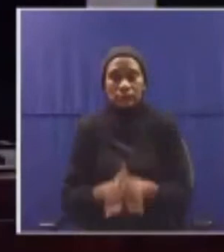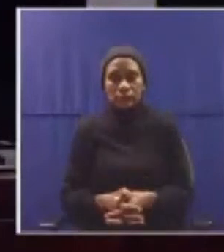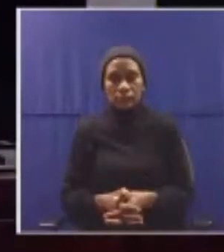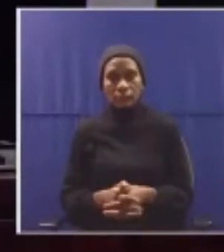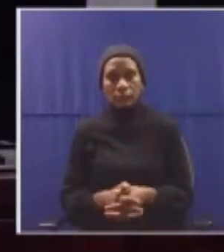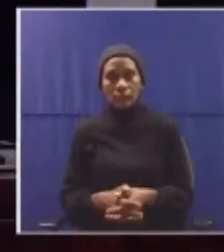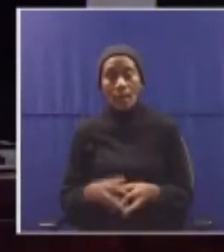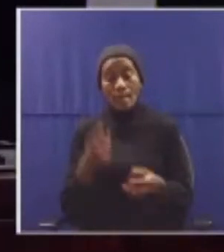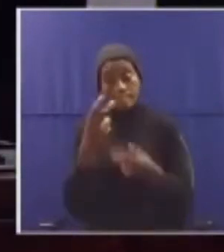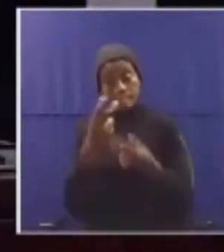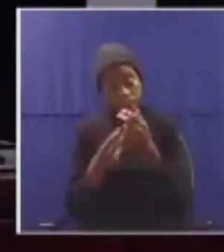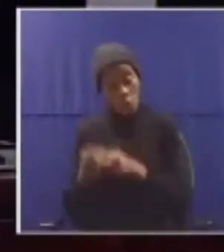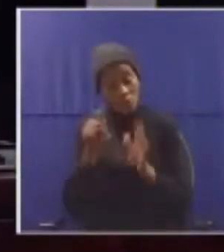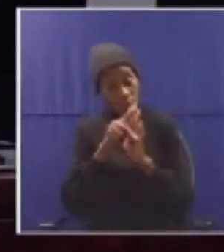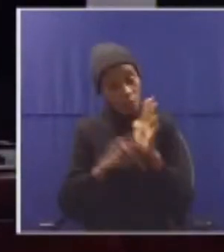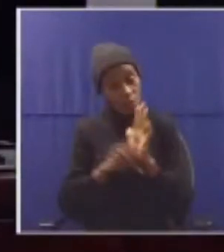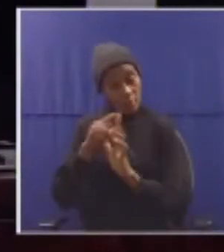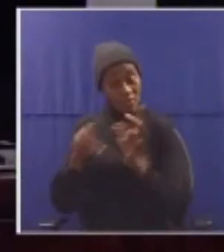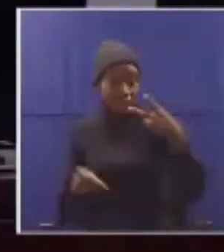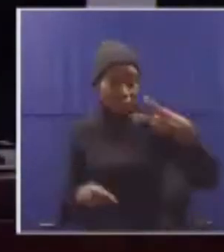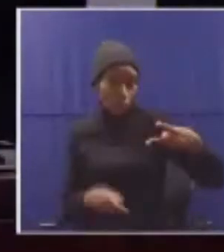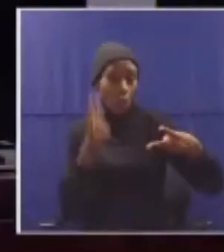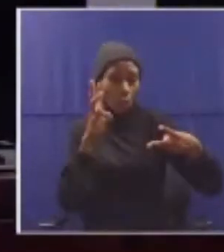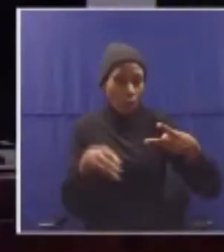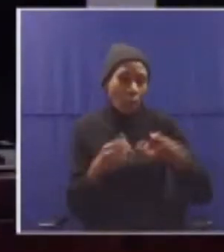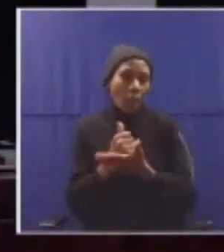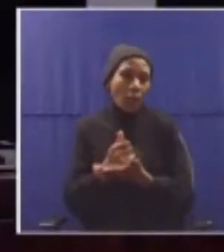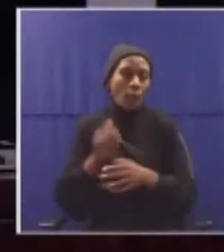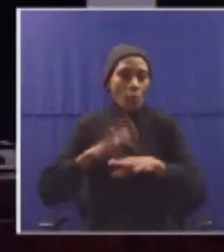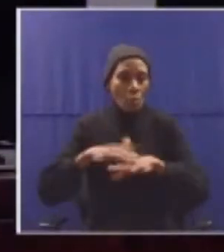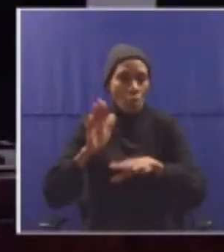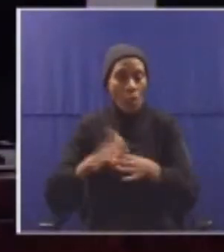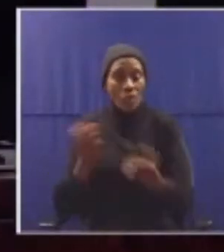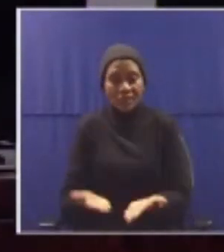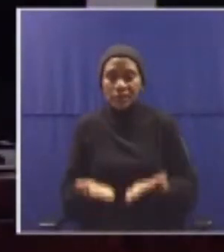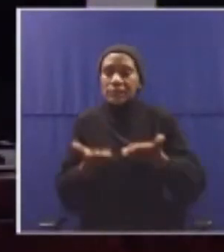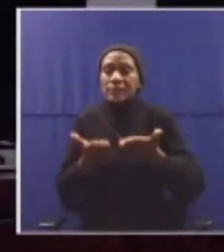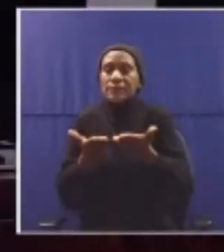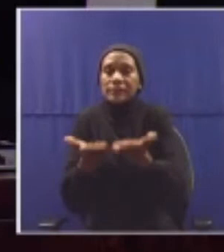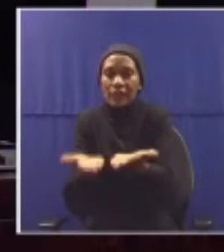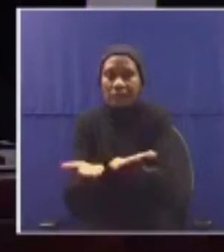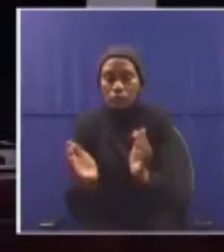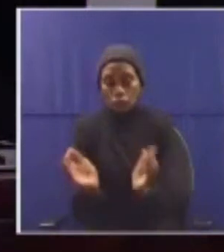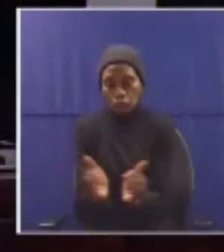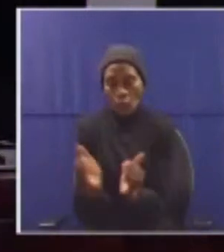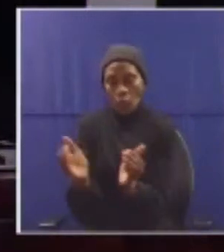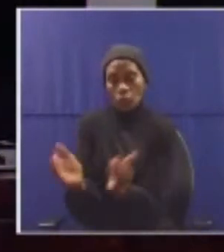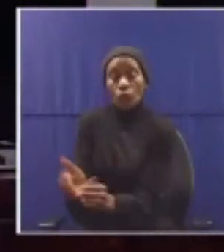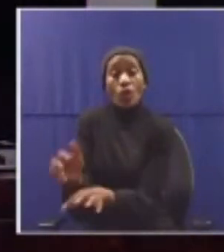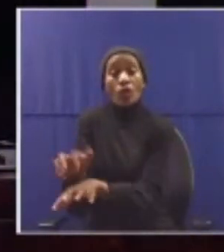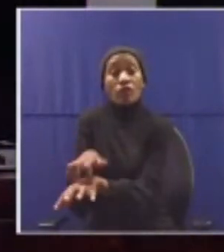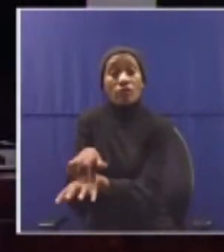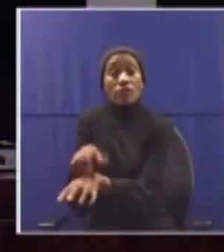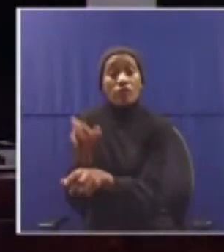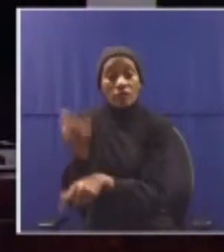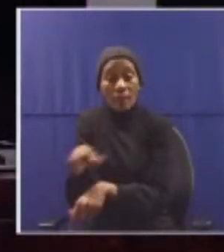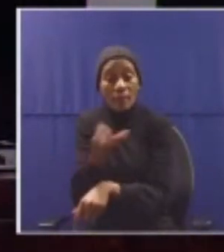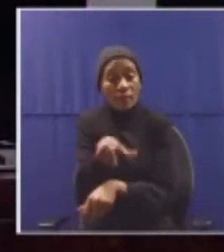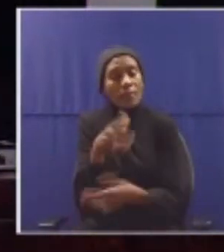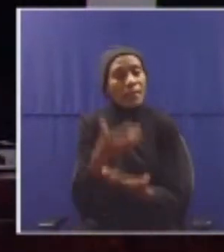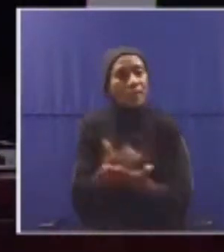Both this intervention enhance the provision of extension services for small-scale farmers towards